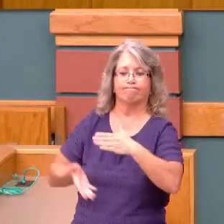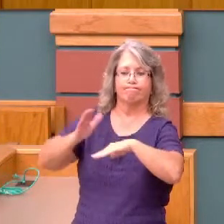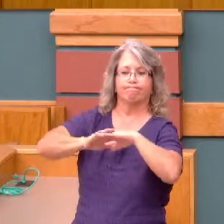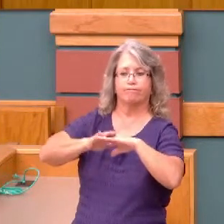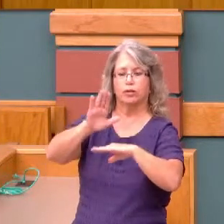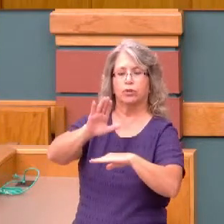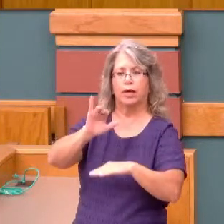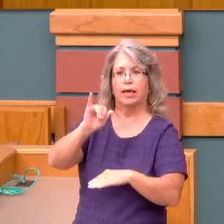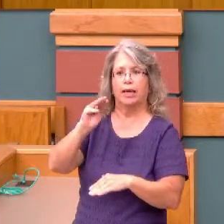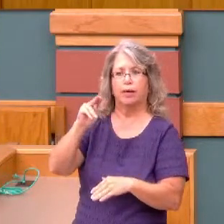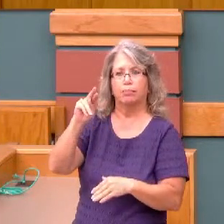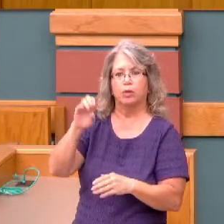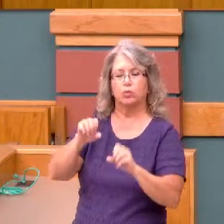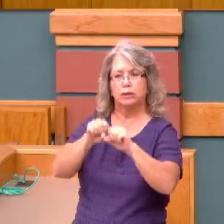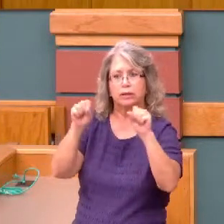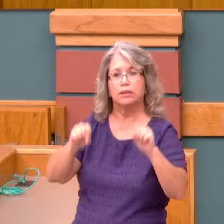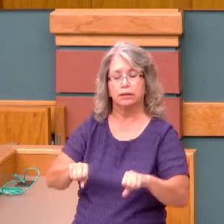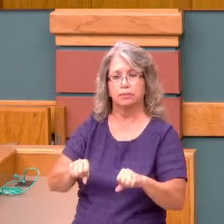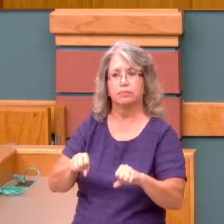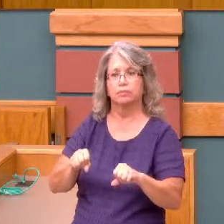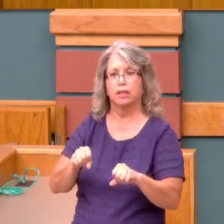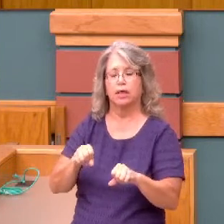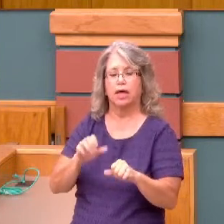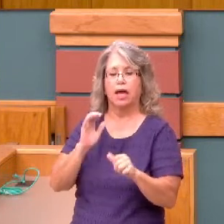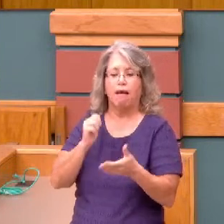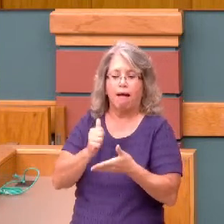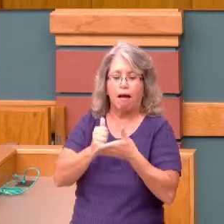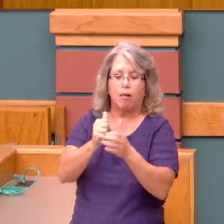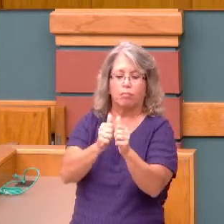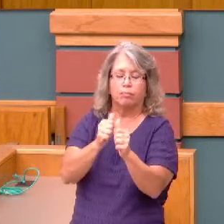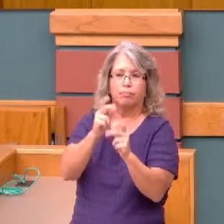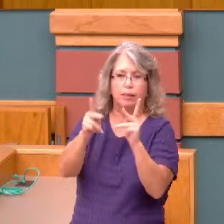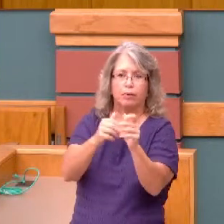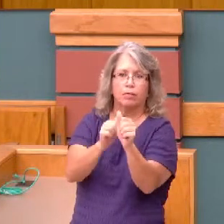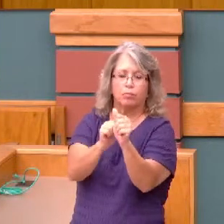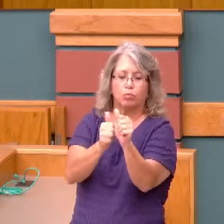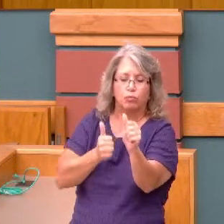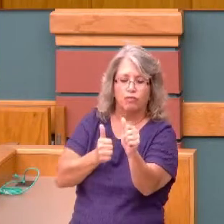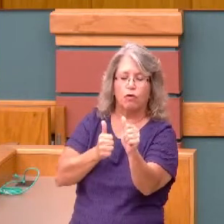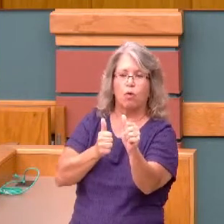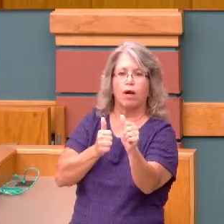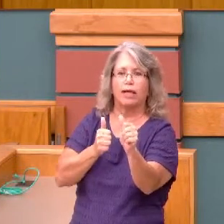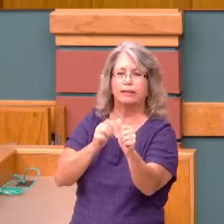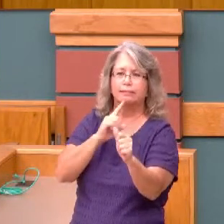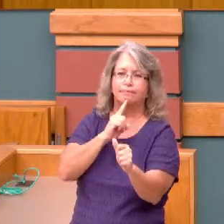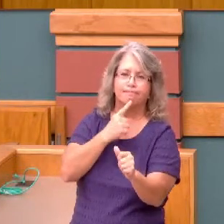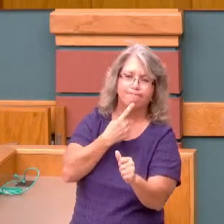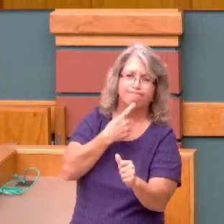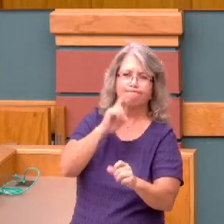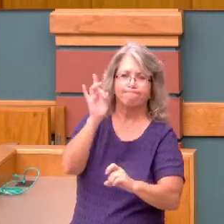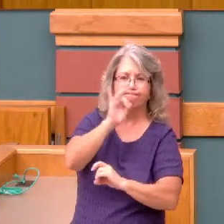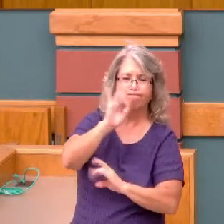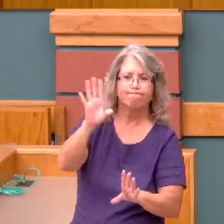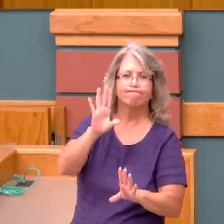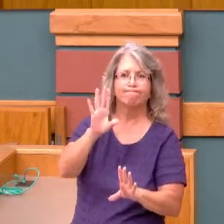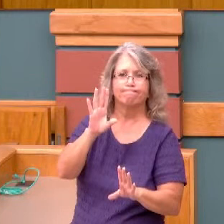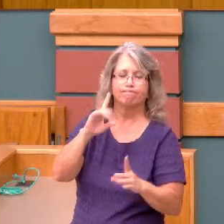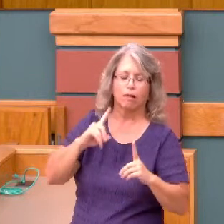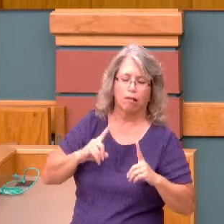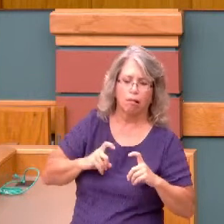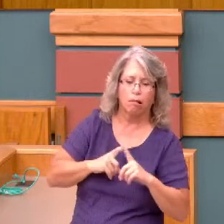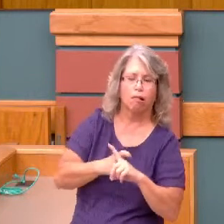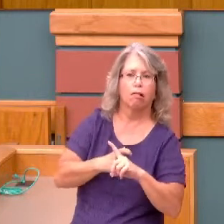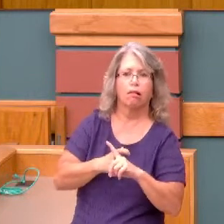develop serious complications and require hospitalization. Nueces County was selected as one